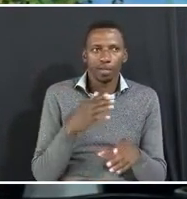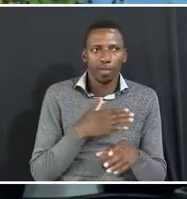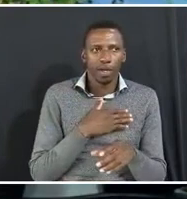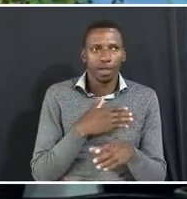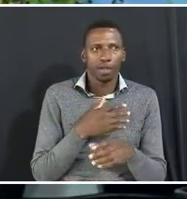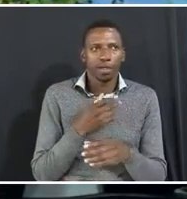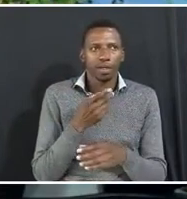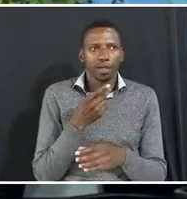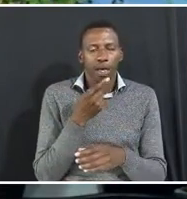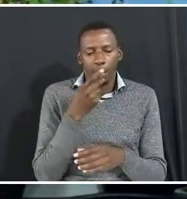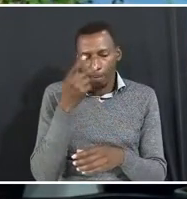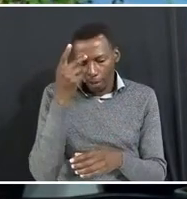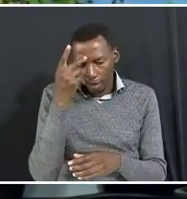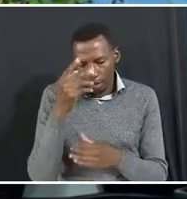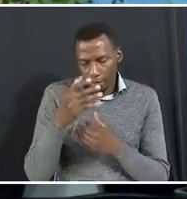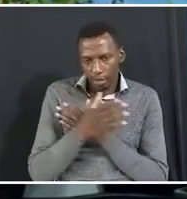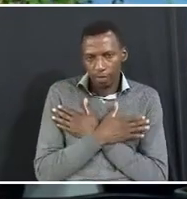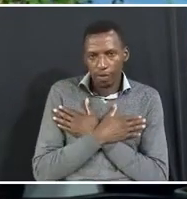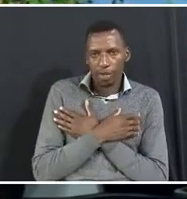that